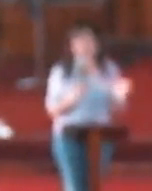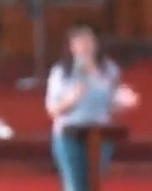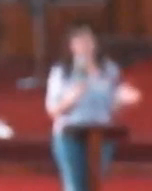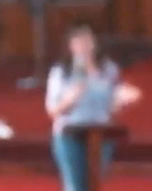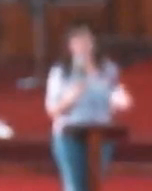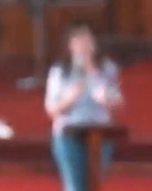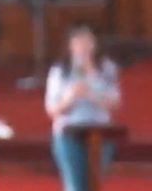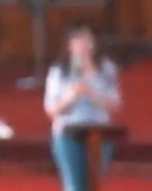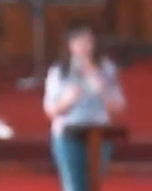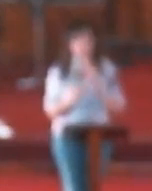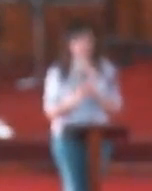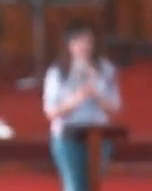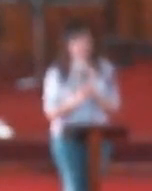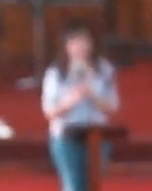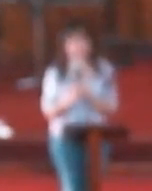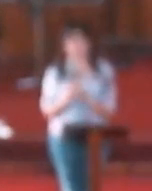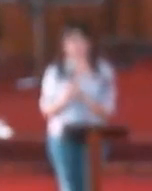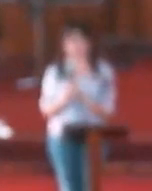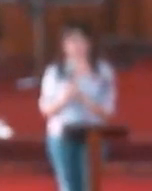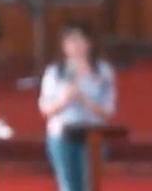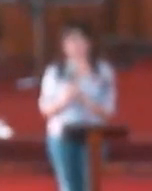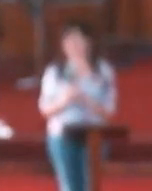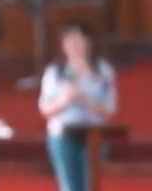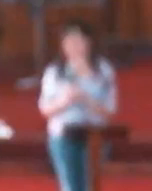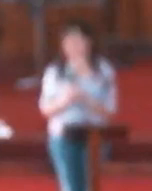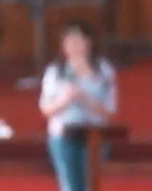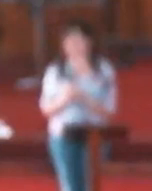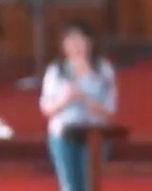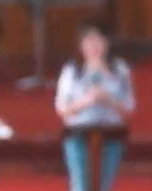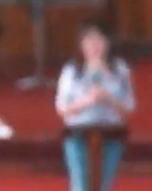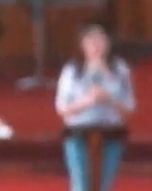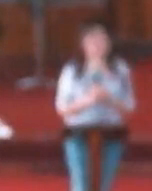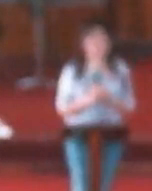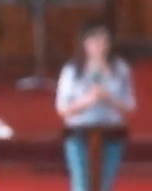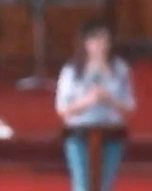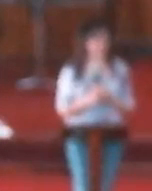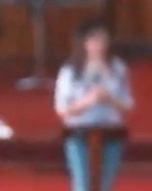use and not just say these verses.